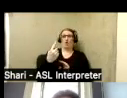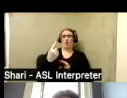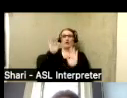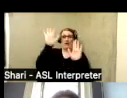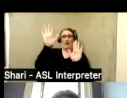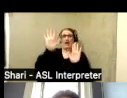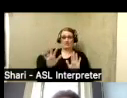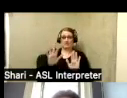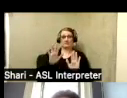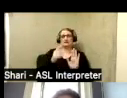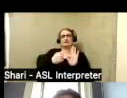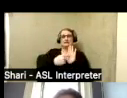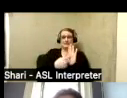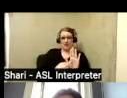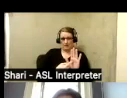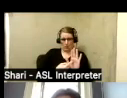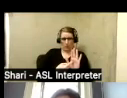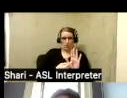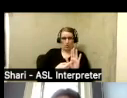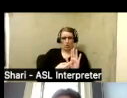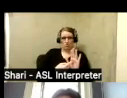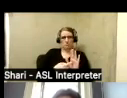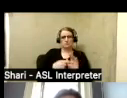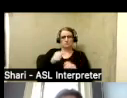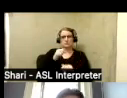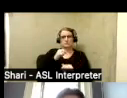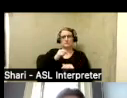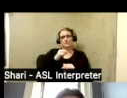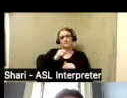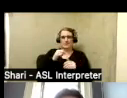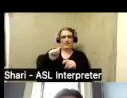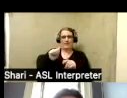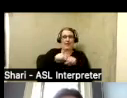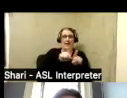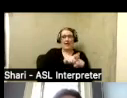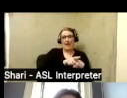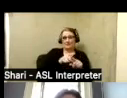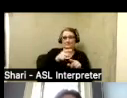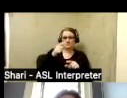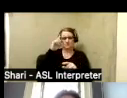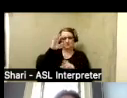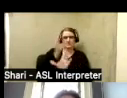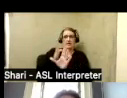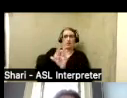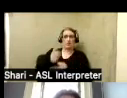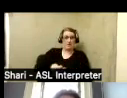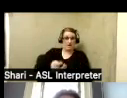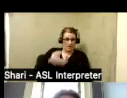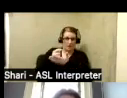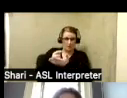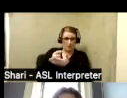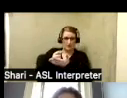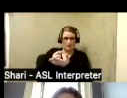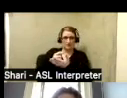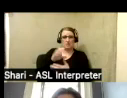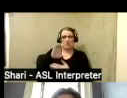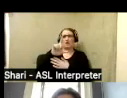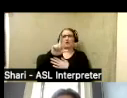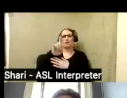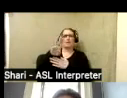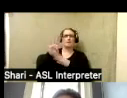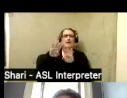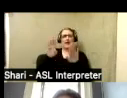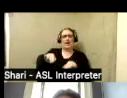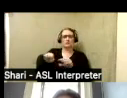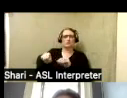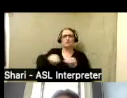of process, although not theorized as an institutional psychotherapy site, is the clubhouse movement,